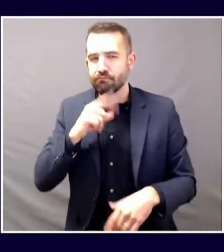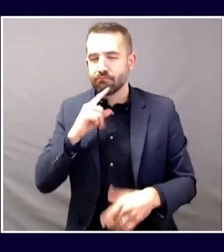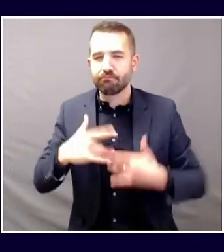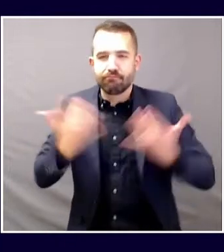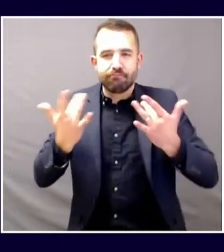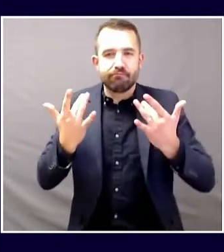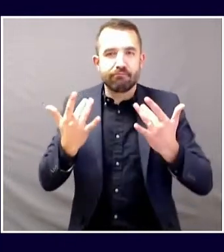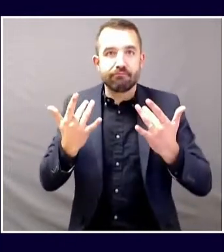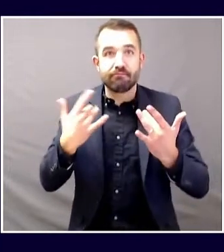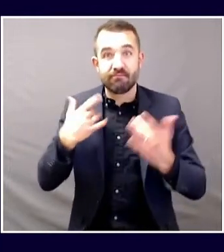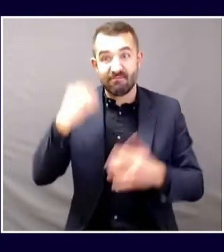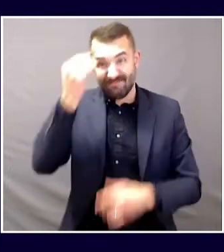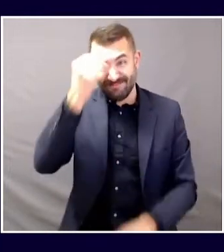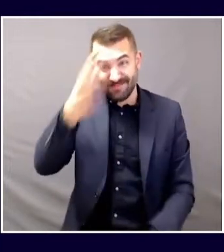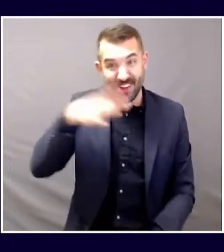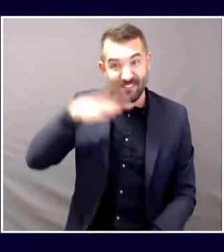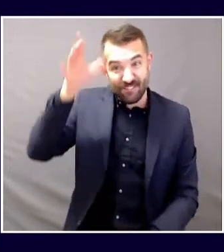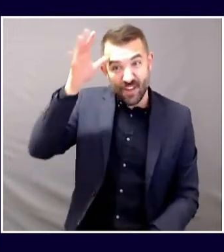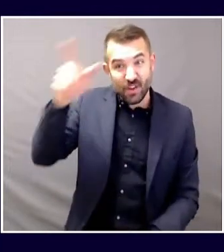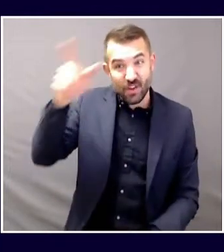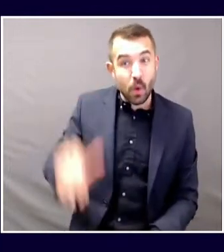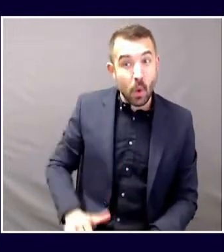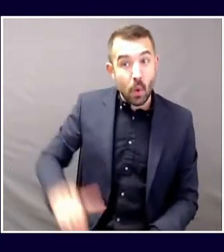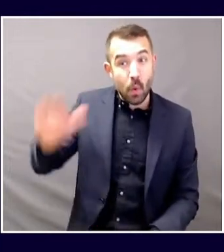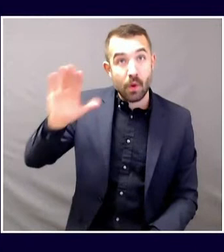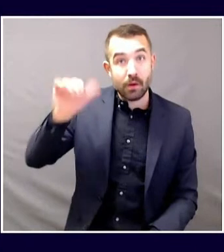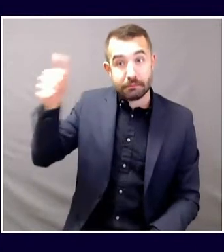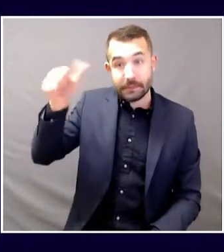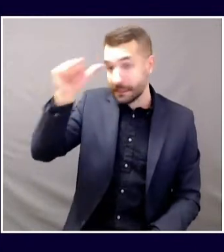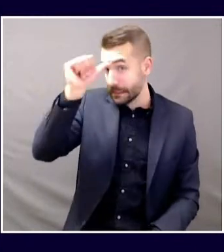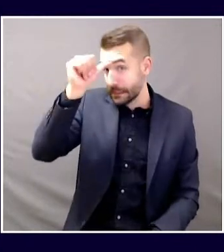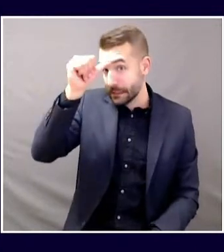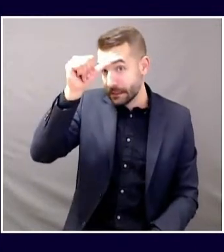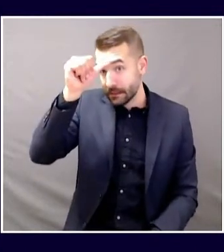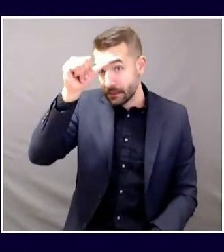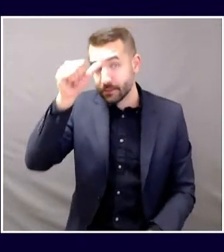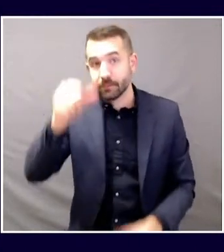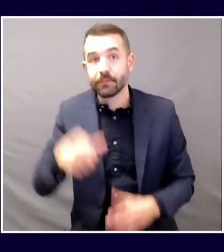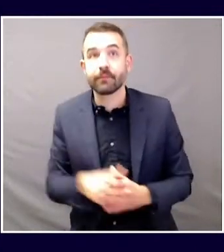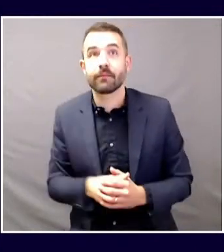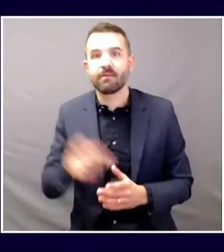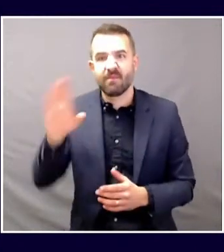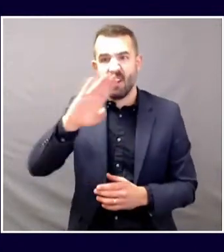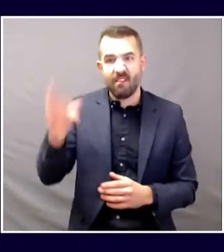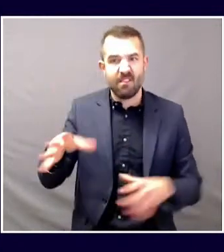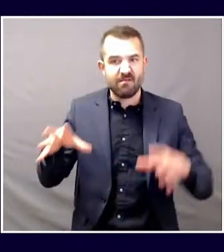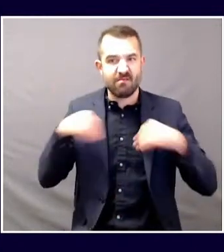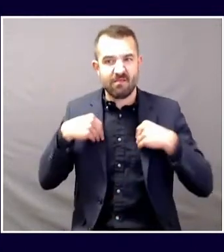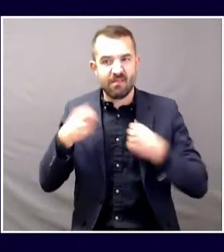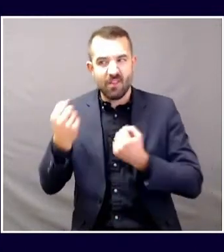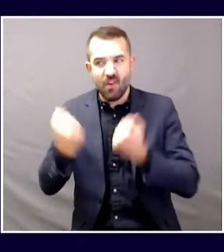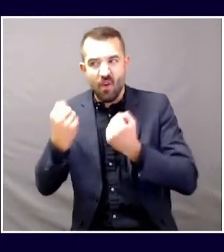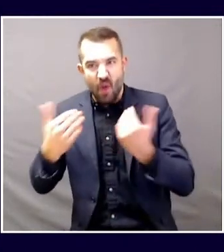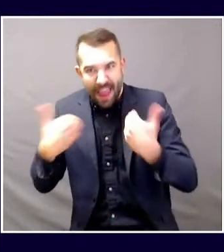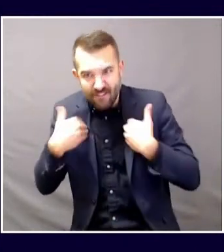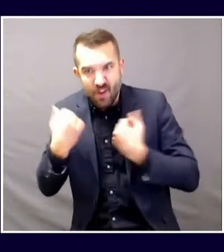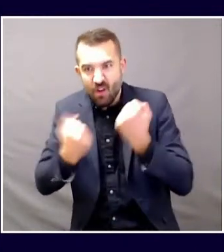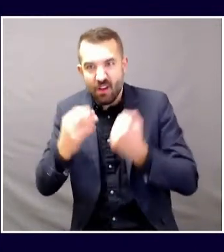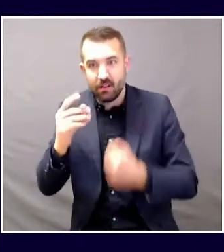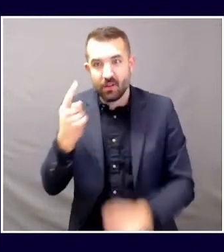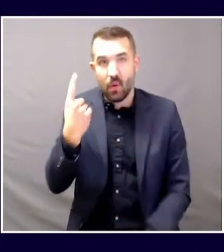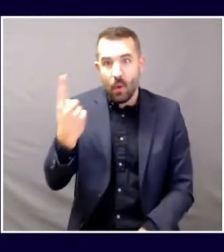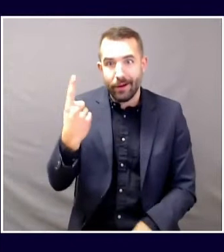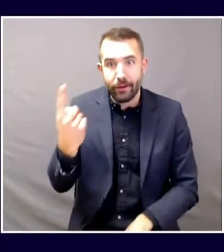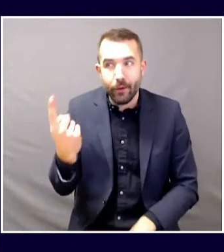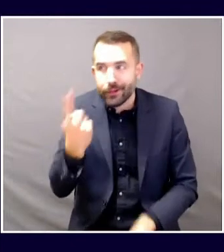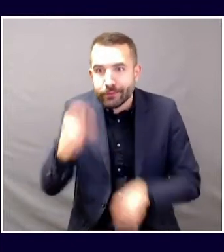moved here from India, never owned a car, barely owned a bicycle. He knew nothing about cars. So his